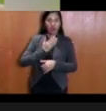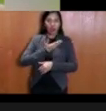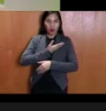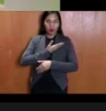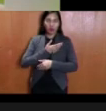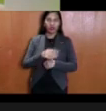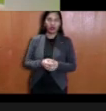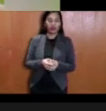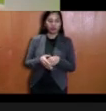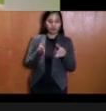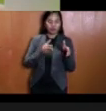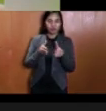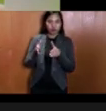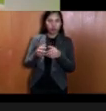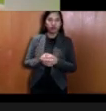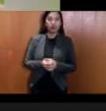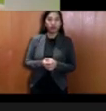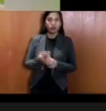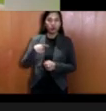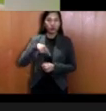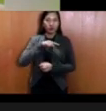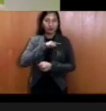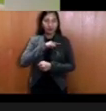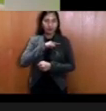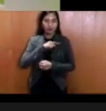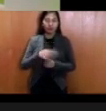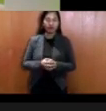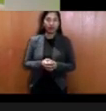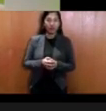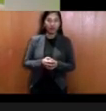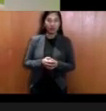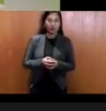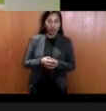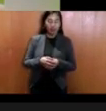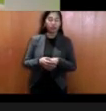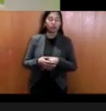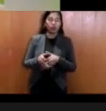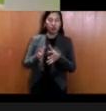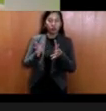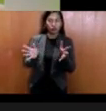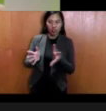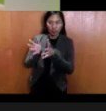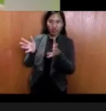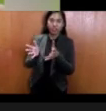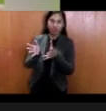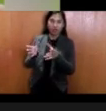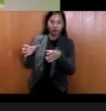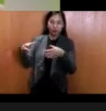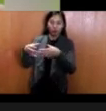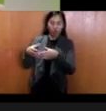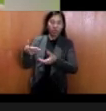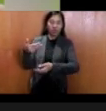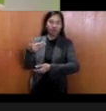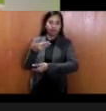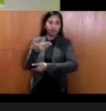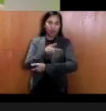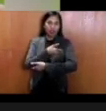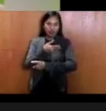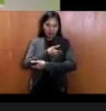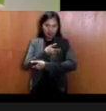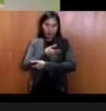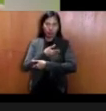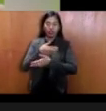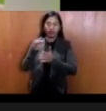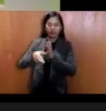regulations, we encourage the banks to revisit their strategies, their